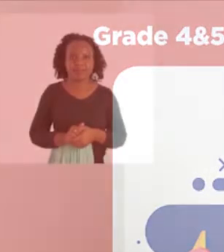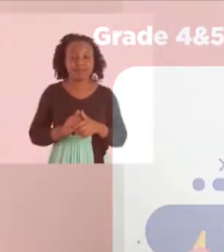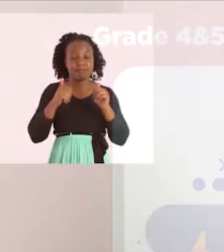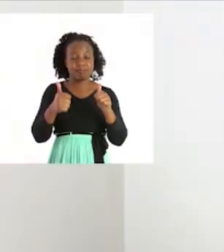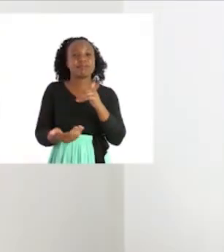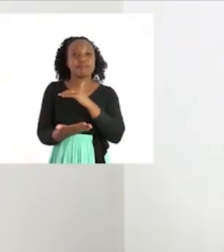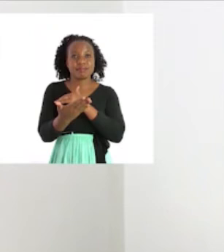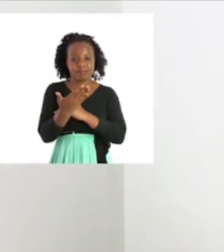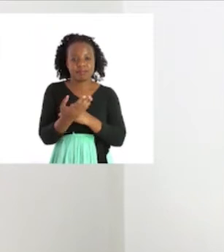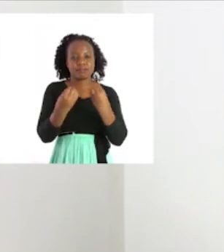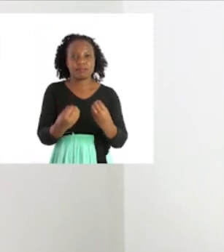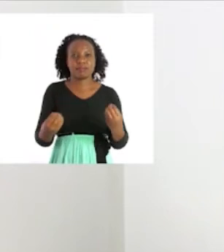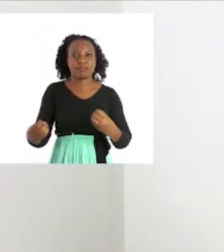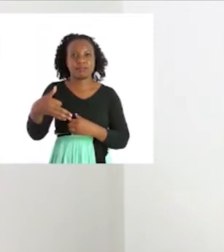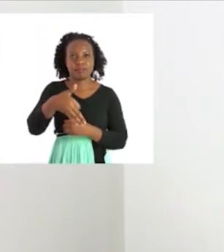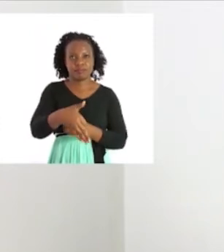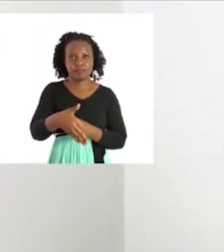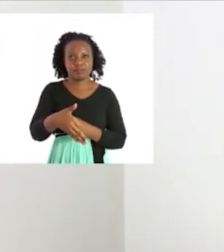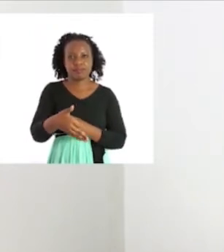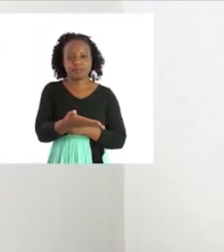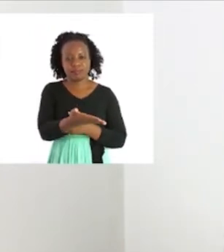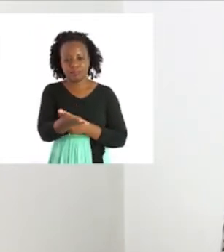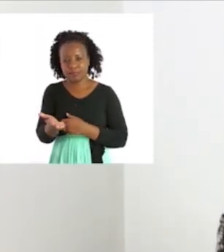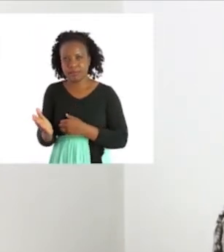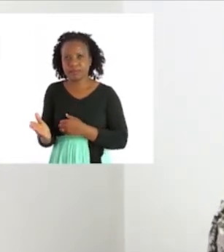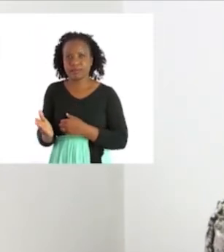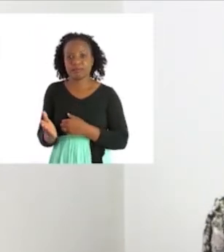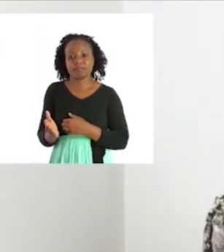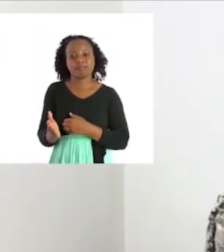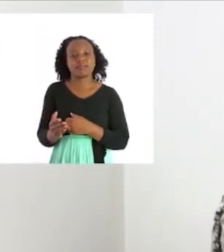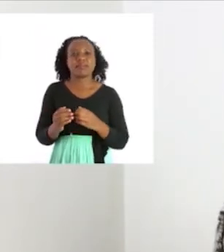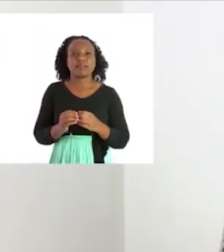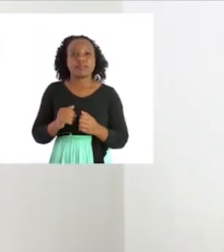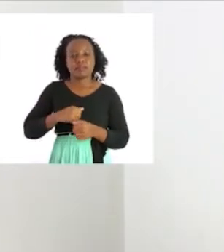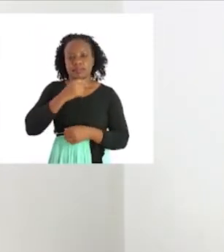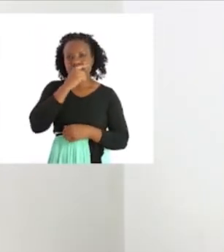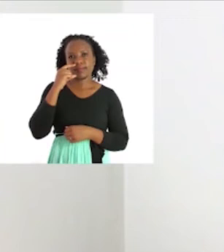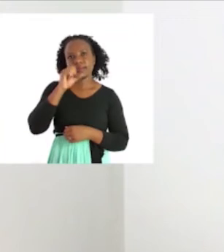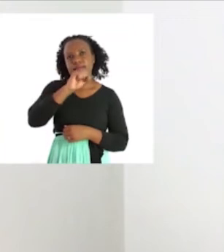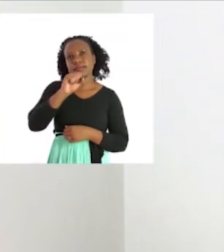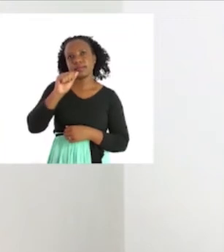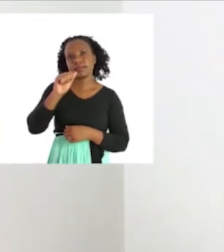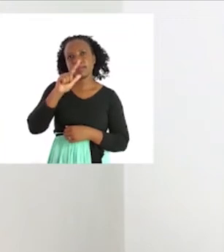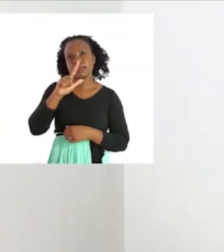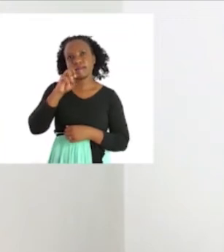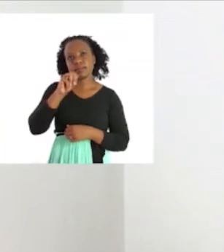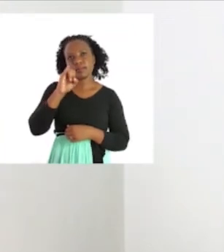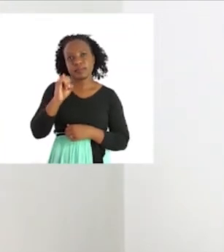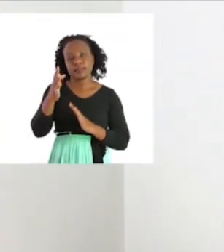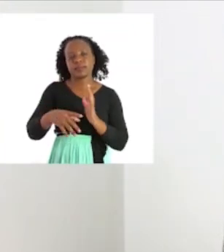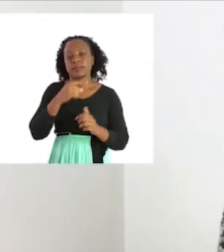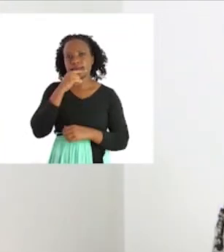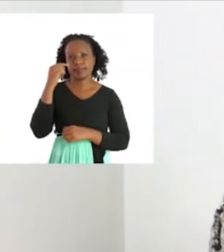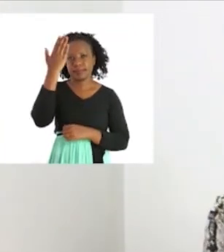Good morning to all the Namibian learners out there. I'm back again. My name is Ngamendunge Namwandi